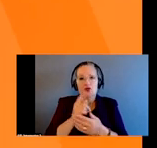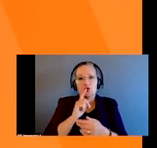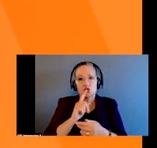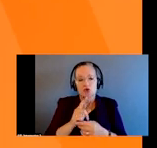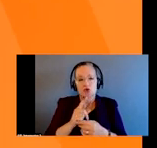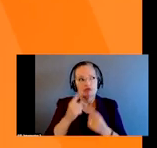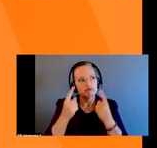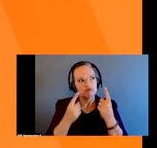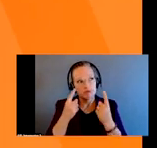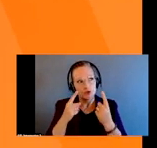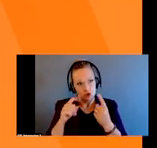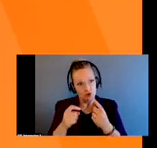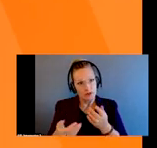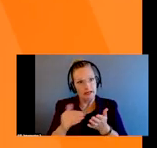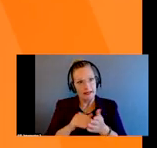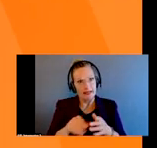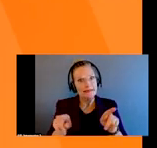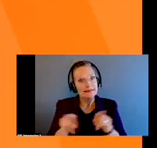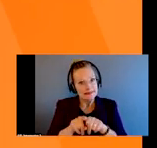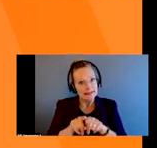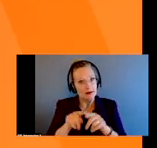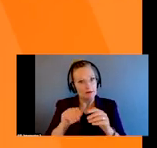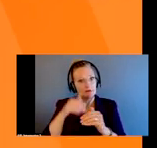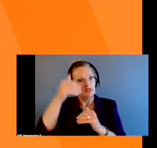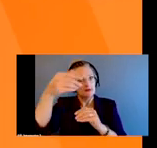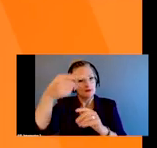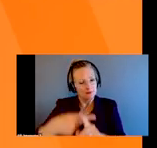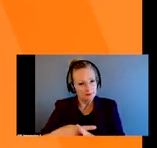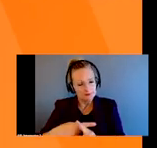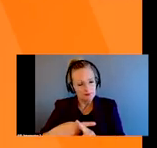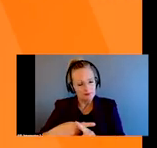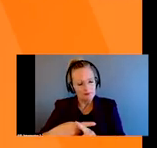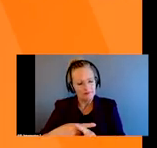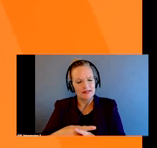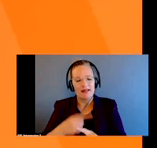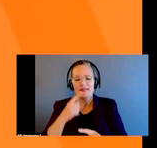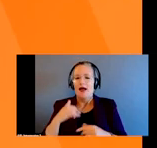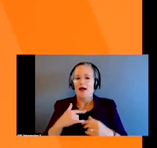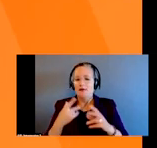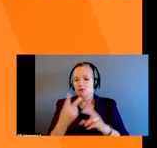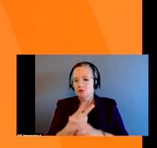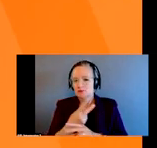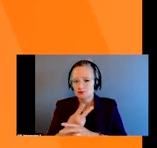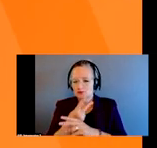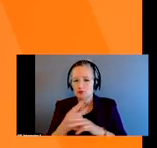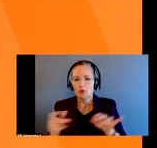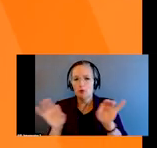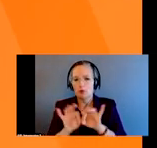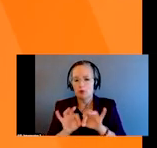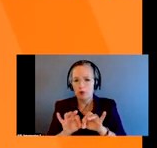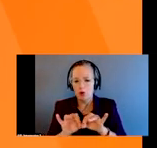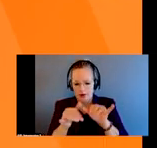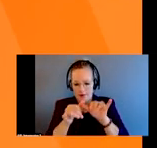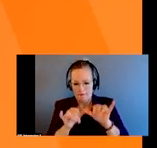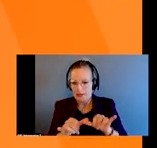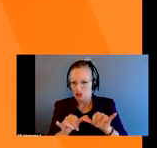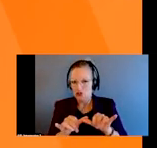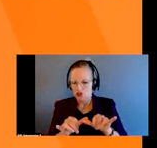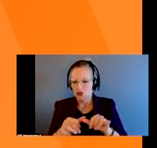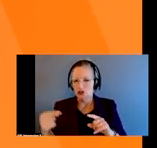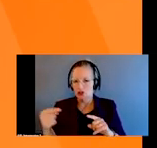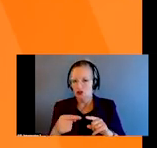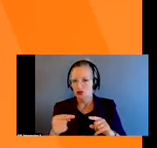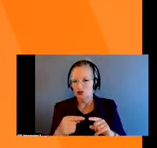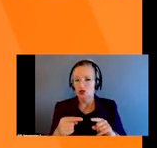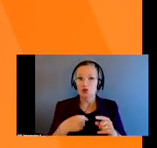month? And I'm trying to keep that consistent. If we don't keep our timing right, if we don't keep that measurement technique right, it's really hard